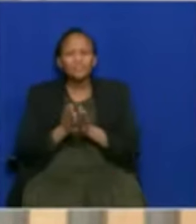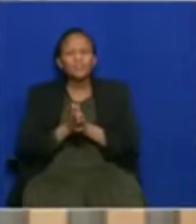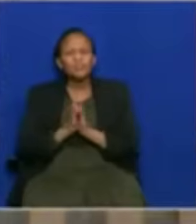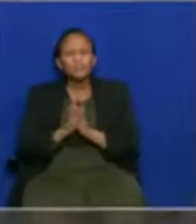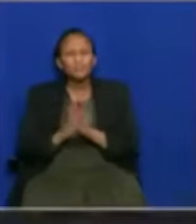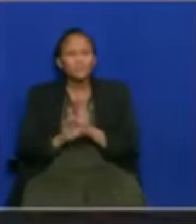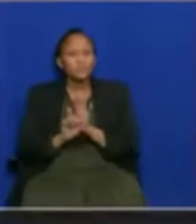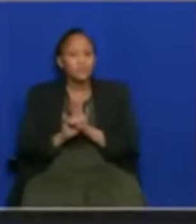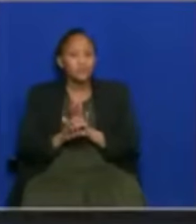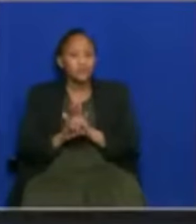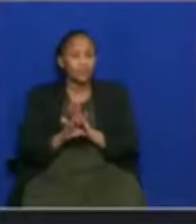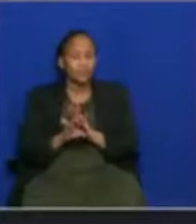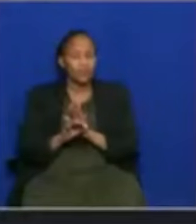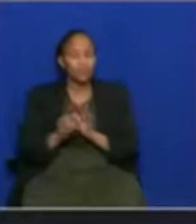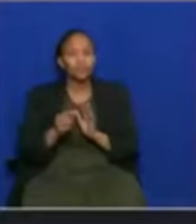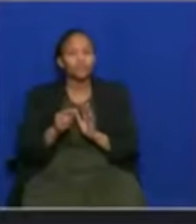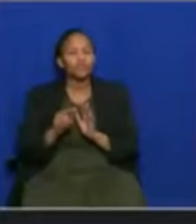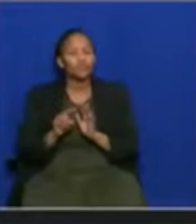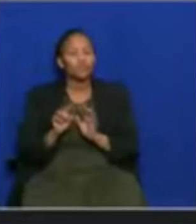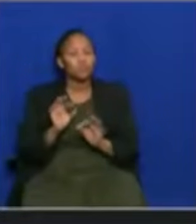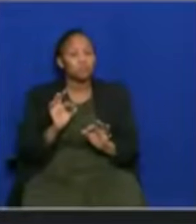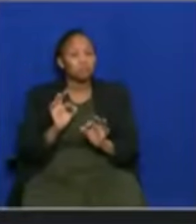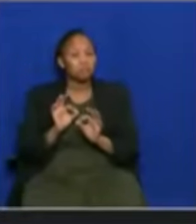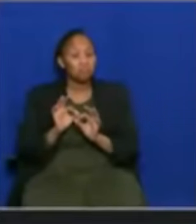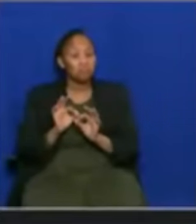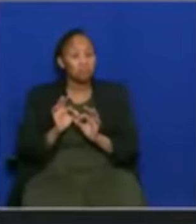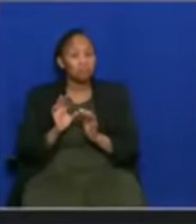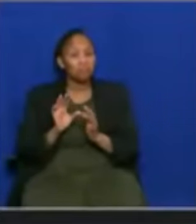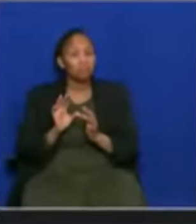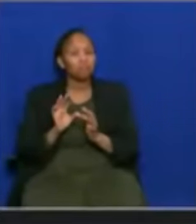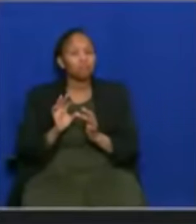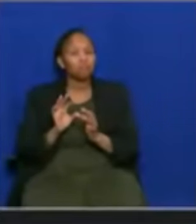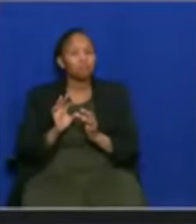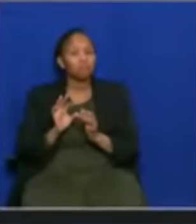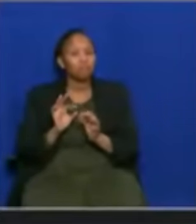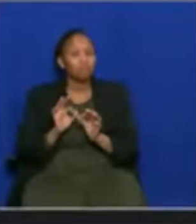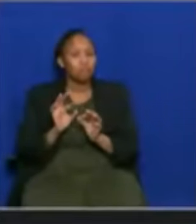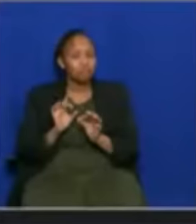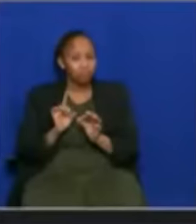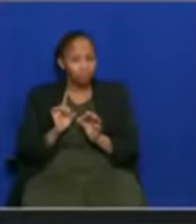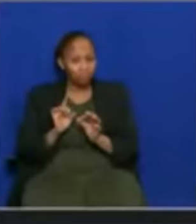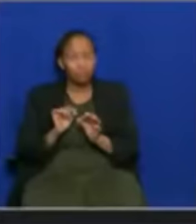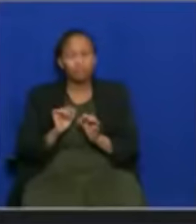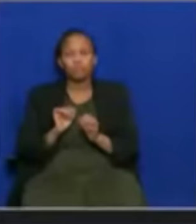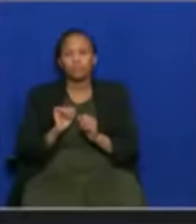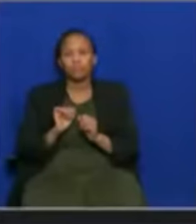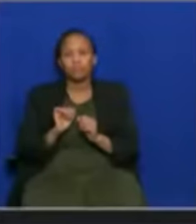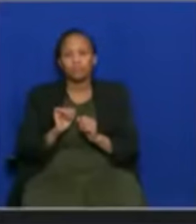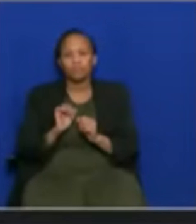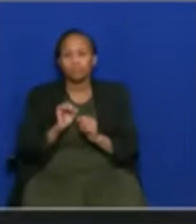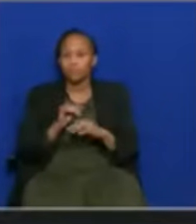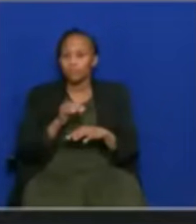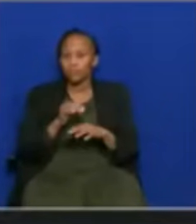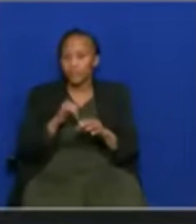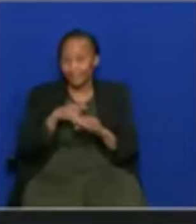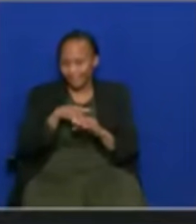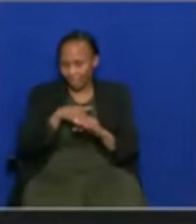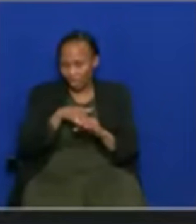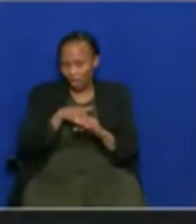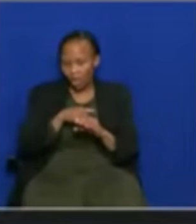one, and these were to be internal, except for the particular post we're talking